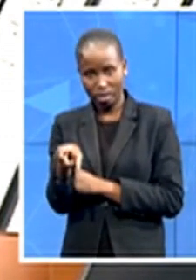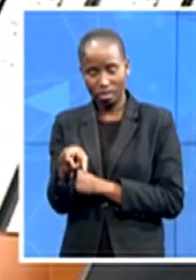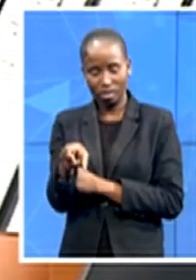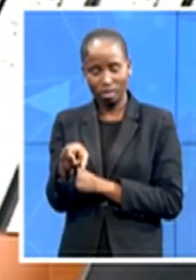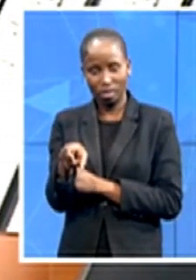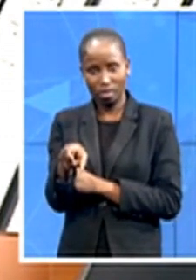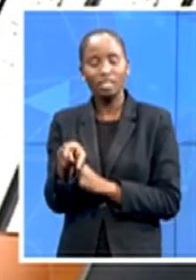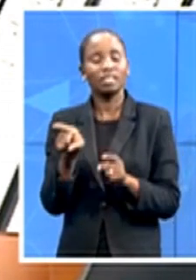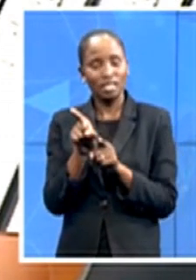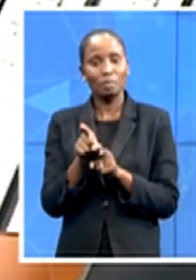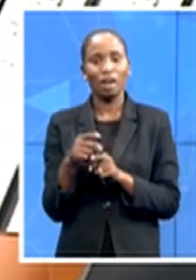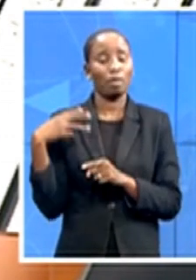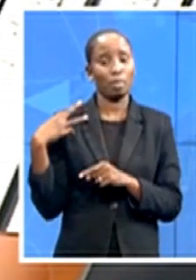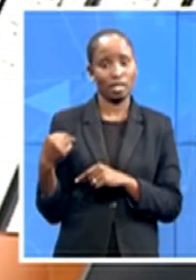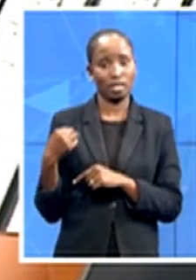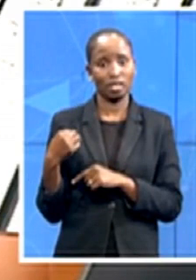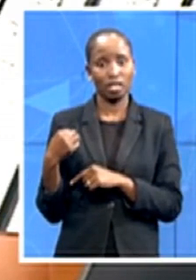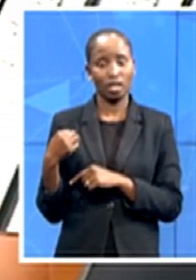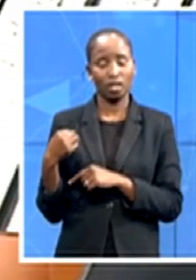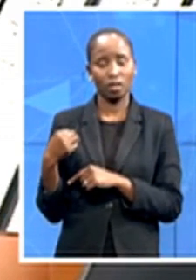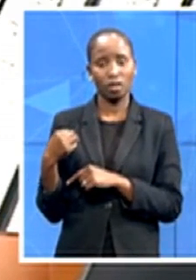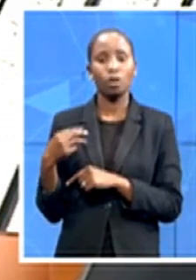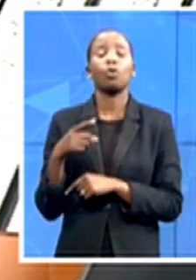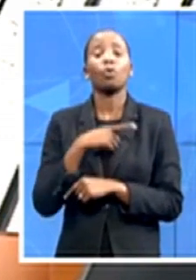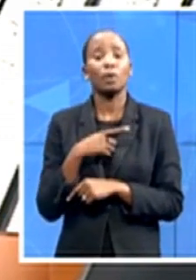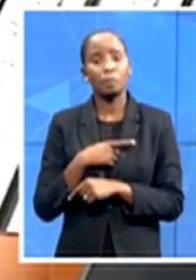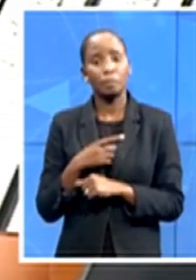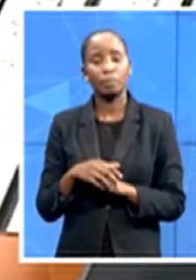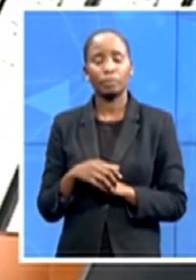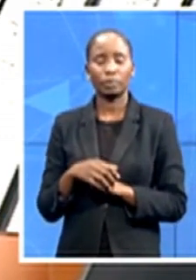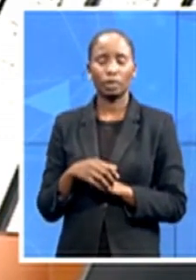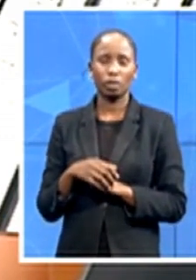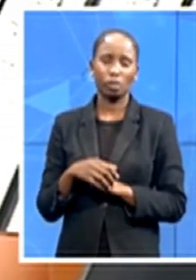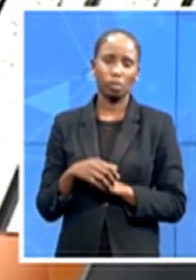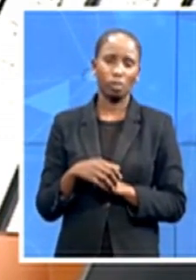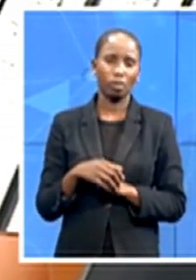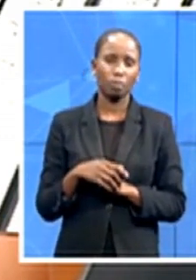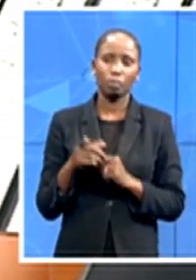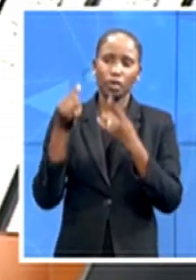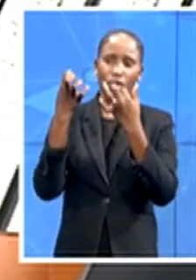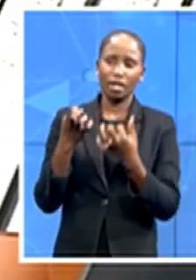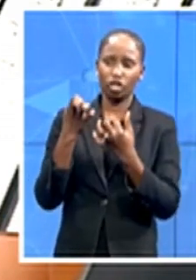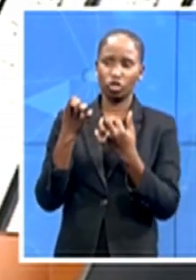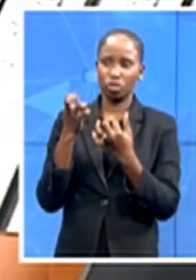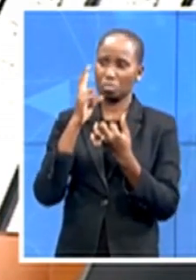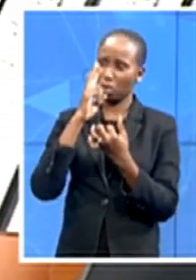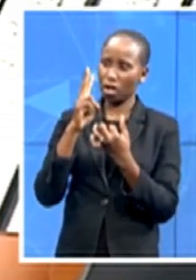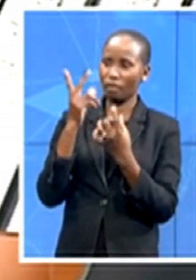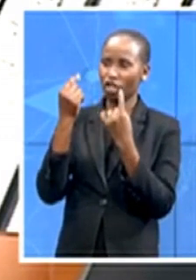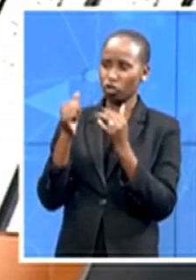because the reaction in the financial markets was tending to be quite